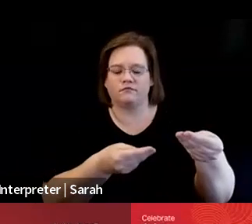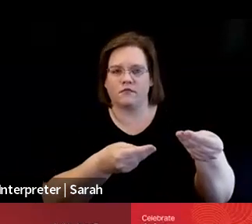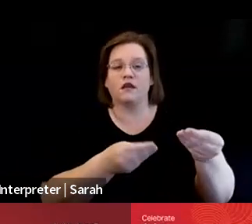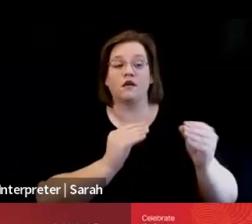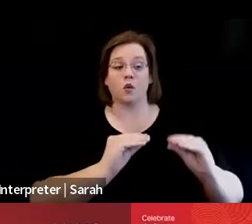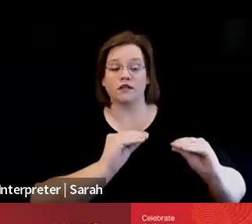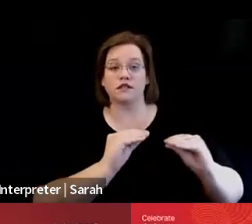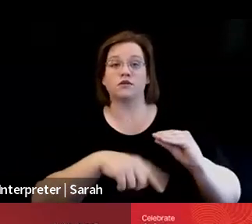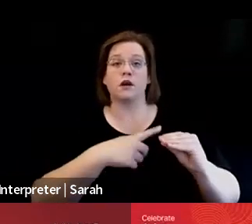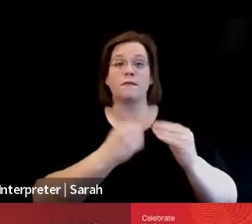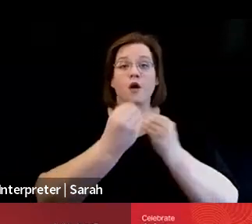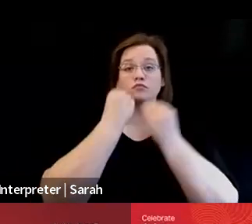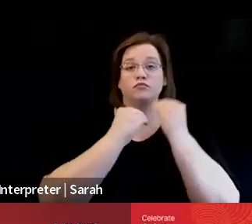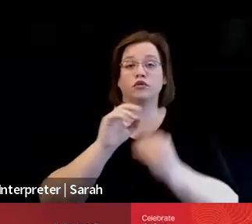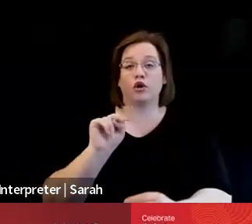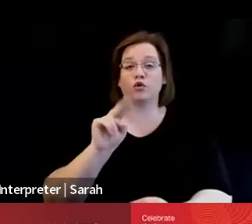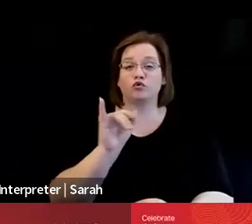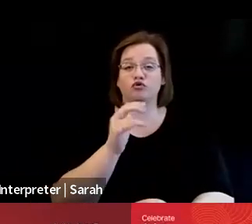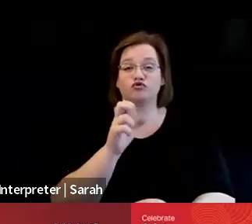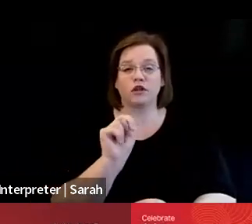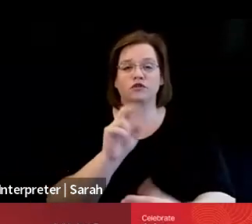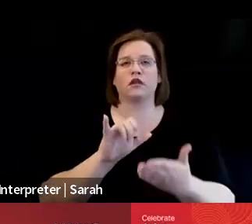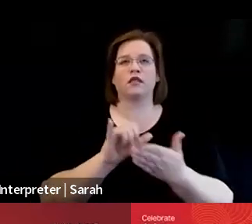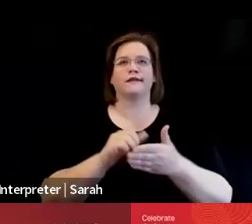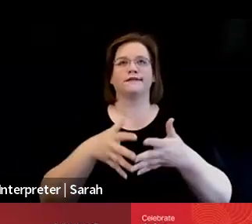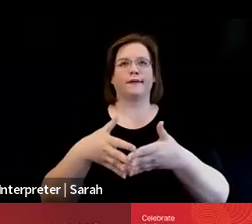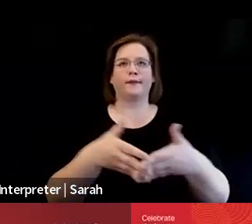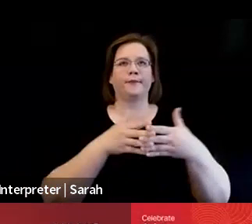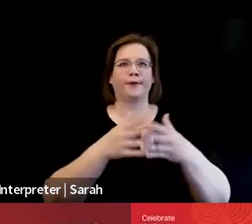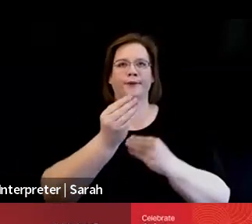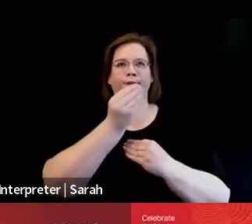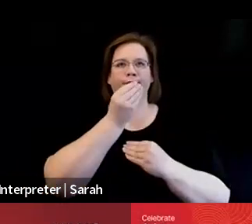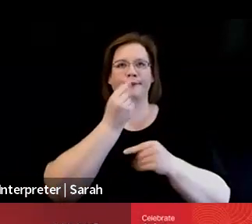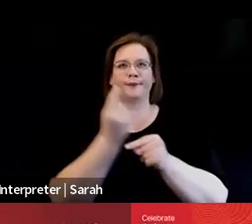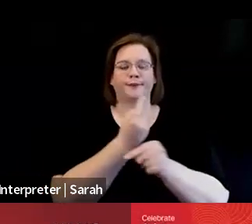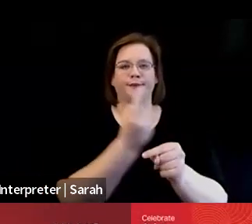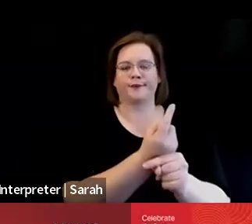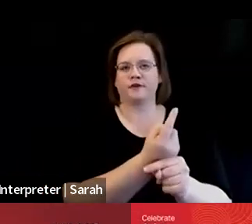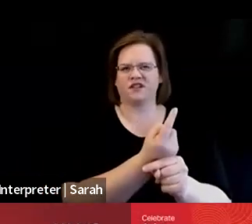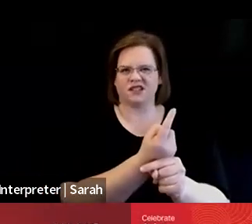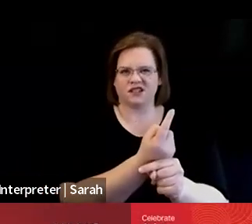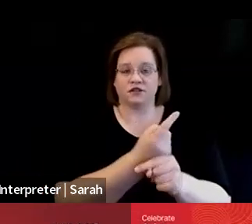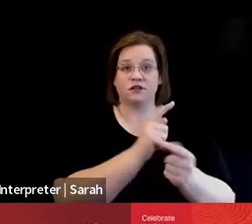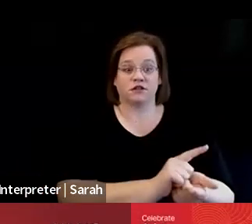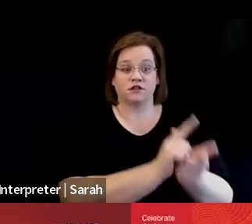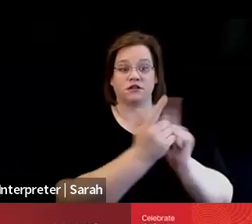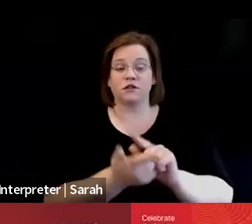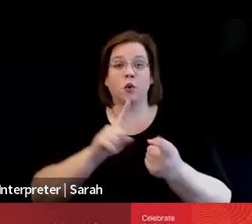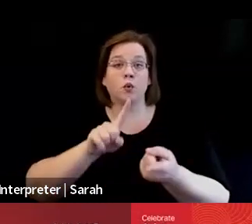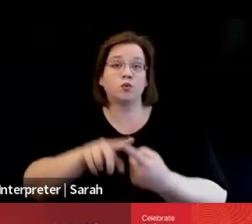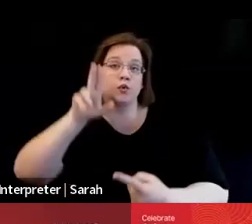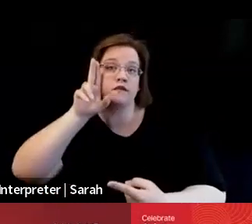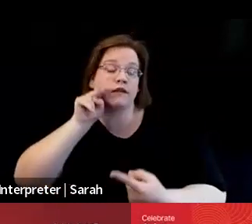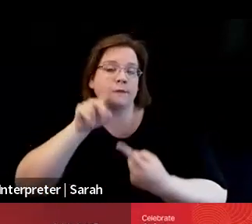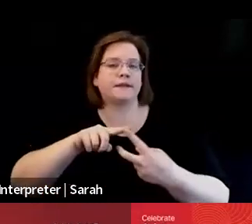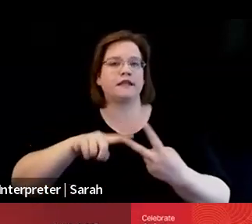populations about nutrition, it cannot be the sort of American diet, because when we translate those documents into Vietnamese or